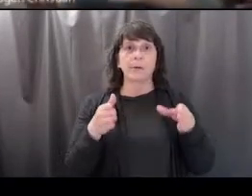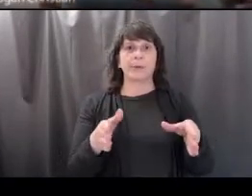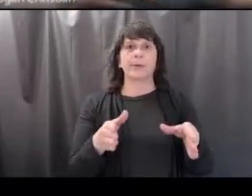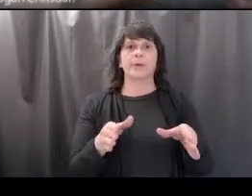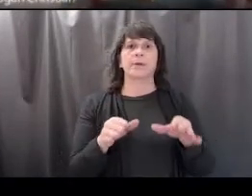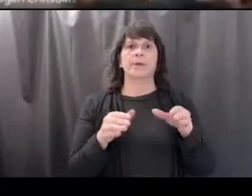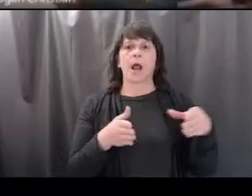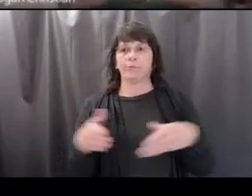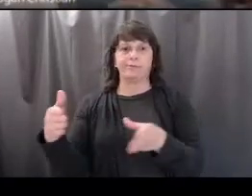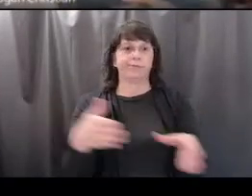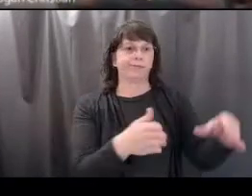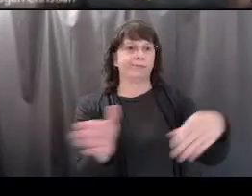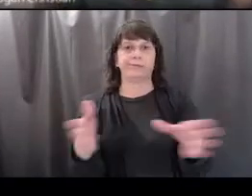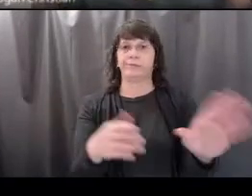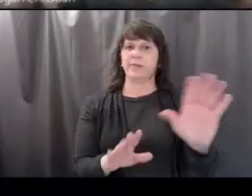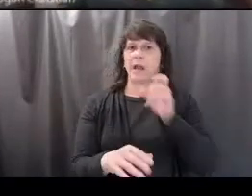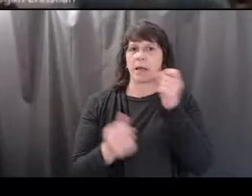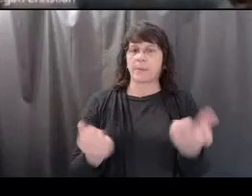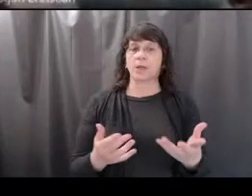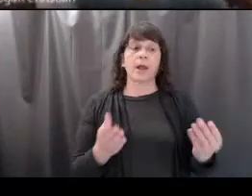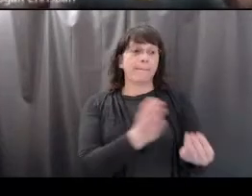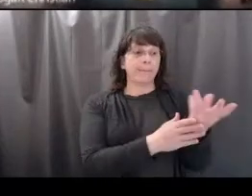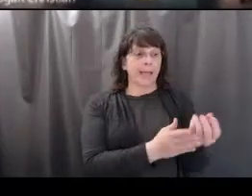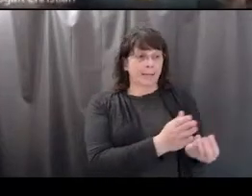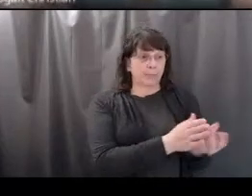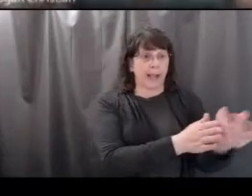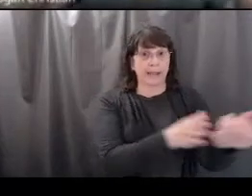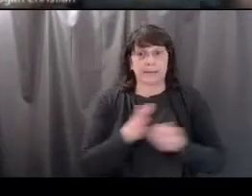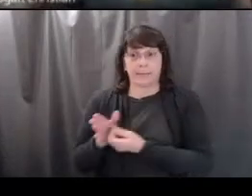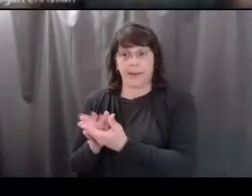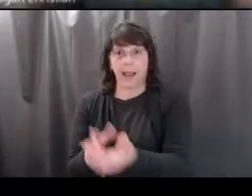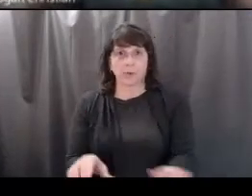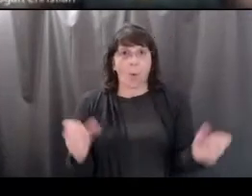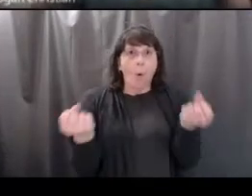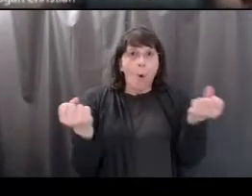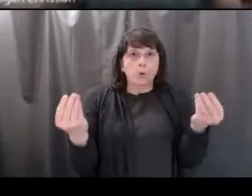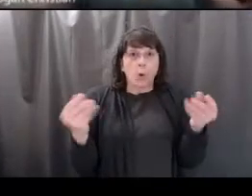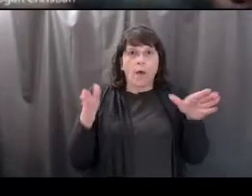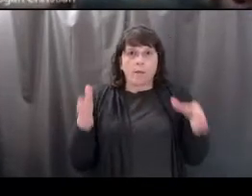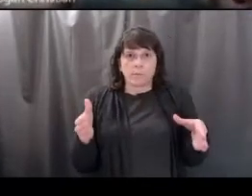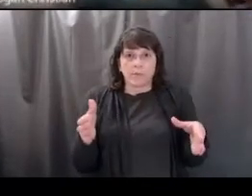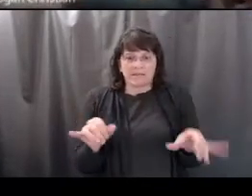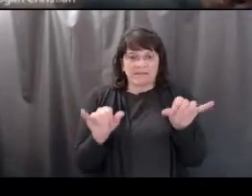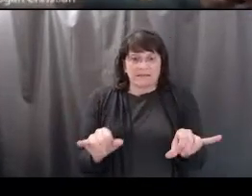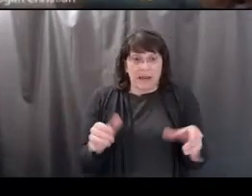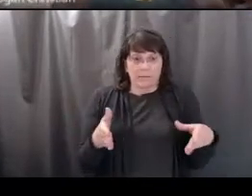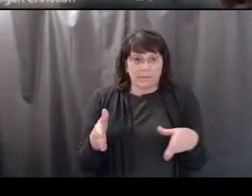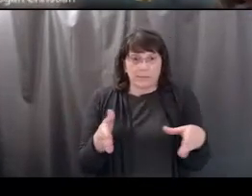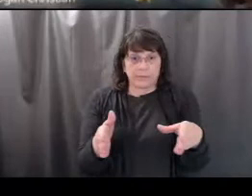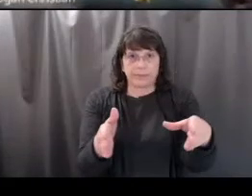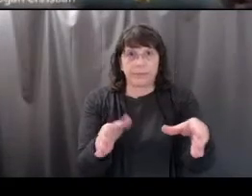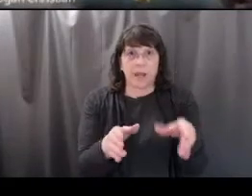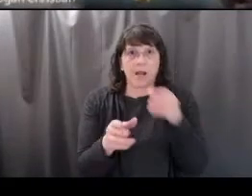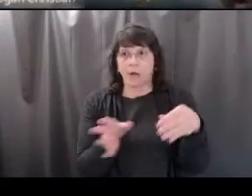of meandering as much. So the vegetation growing along rivers can actually make streams stick to a more consistent